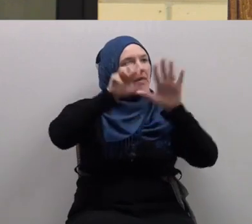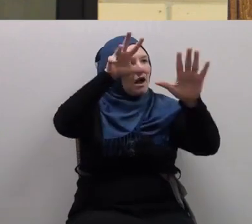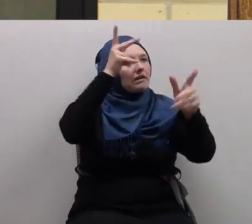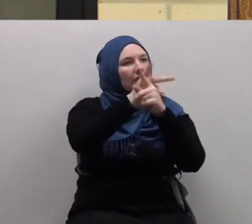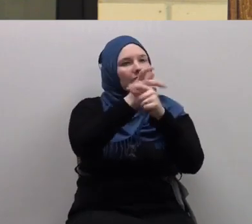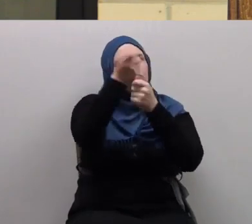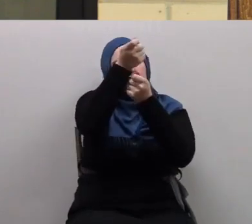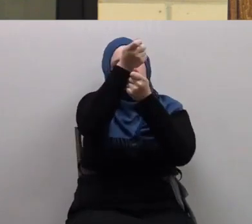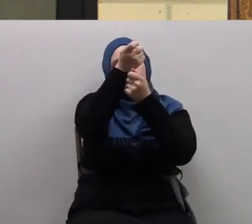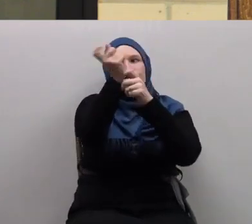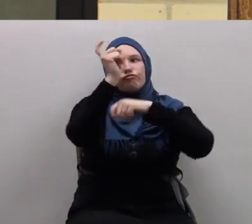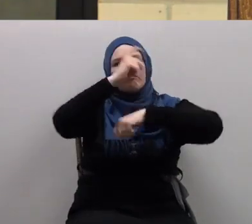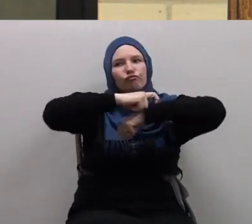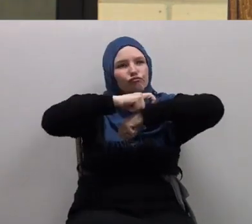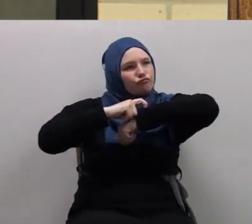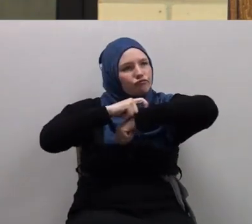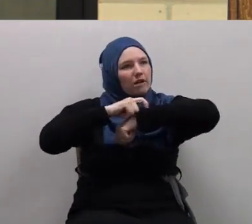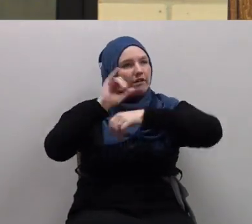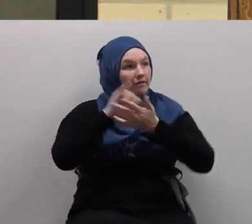safe and to keep hanging.